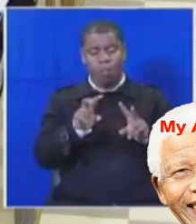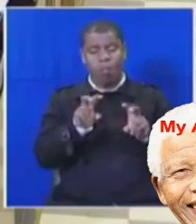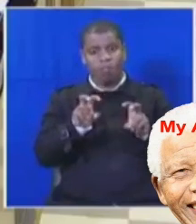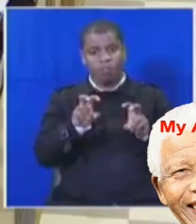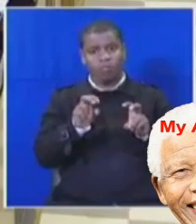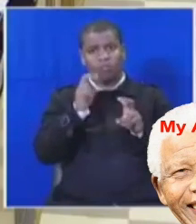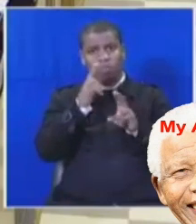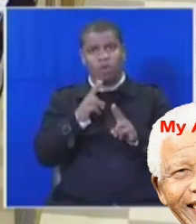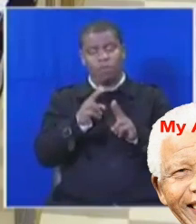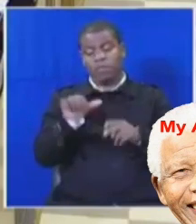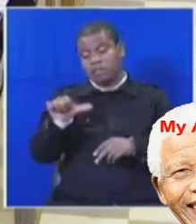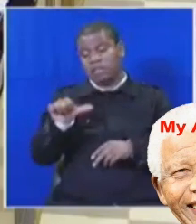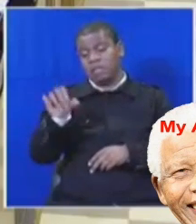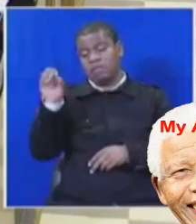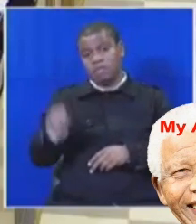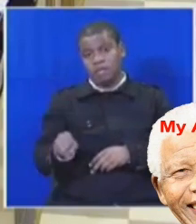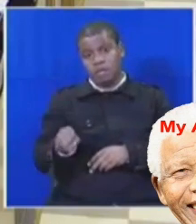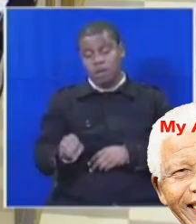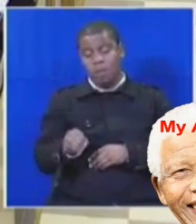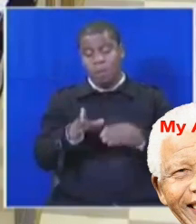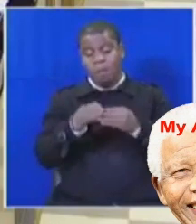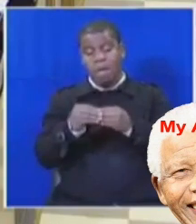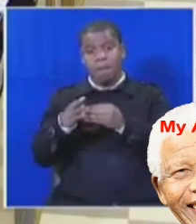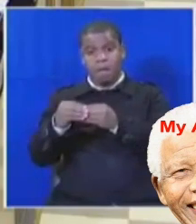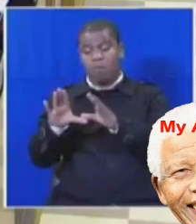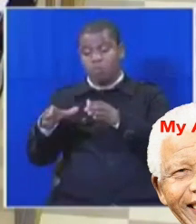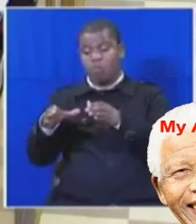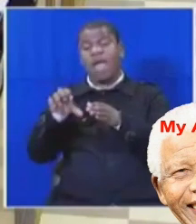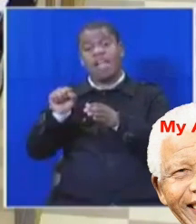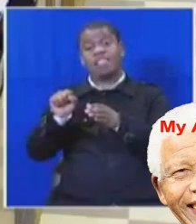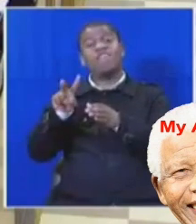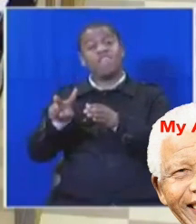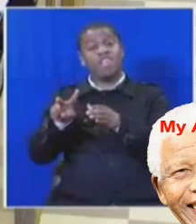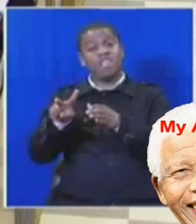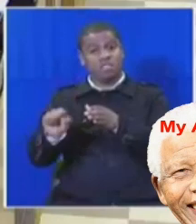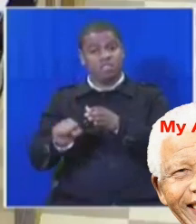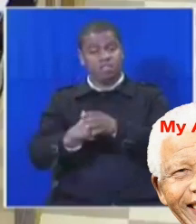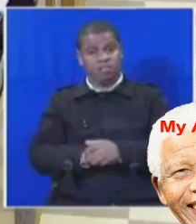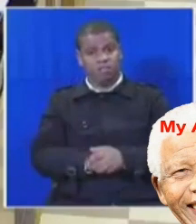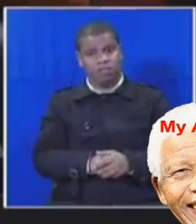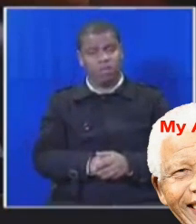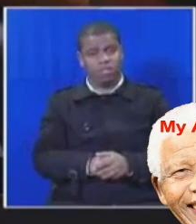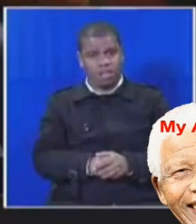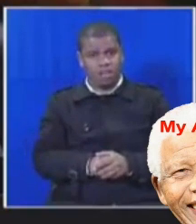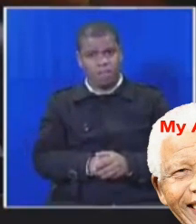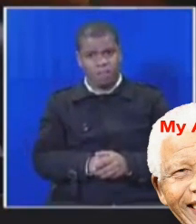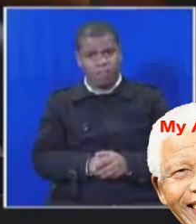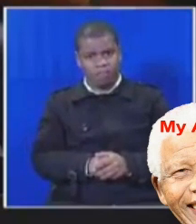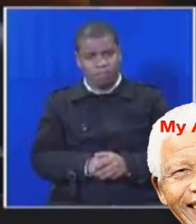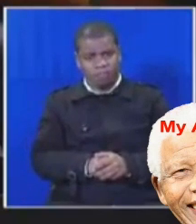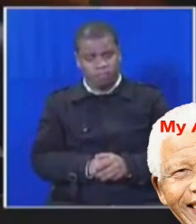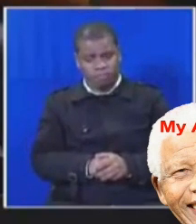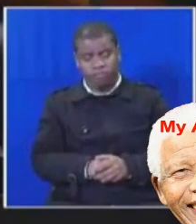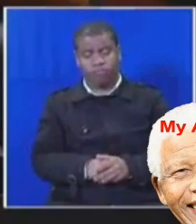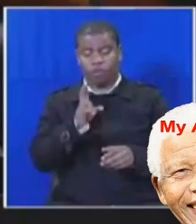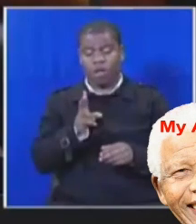know that 16% of his fellow members, they are former SPs. Order, Honorable member. Again, Honorable Mbata,